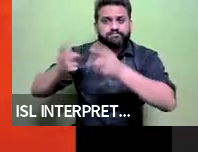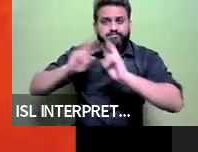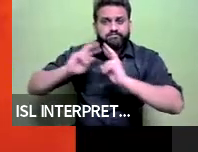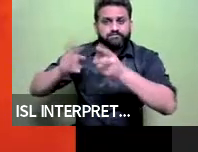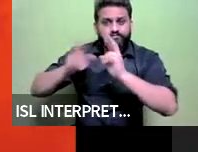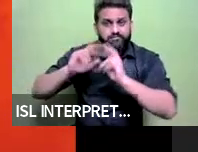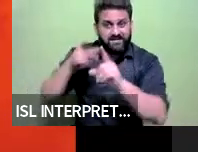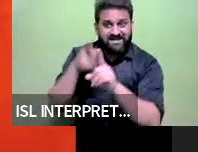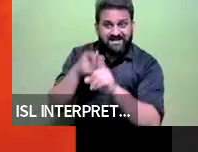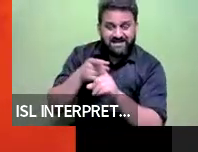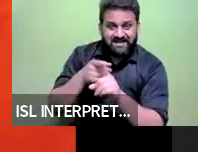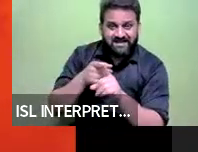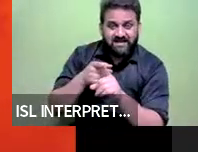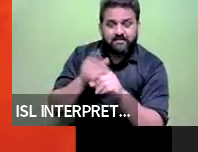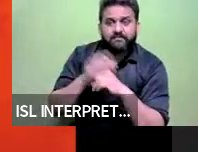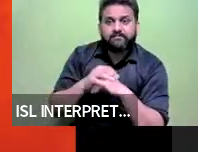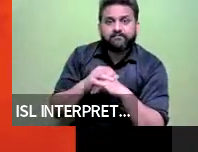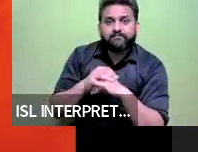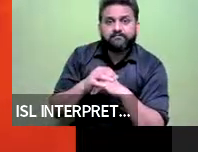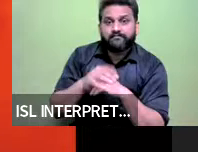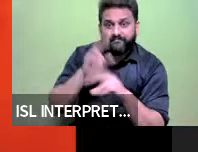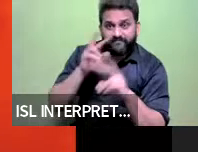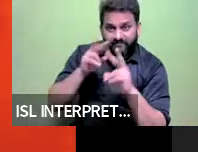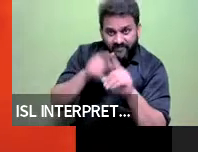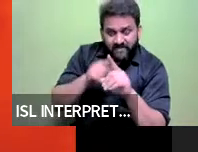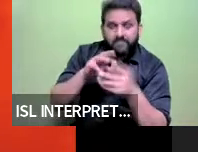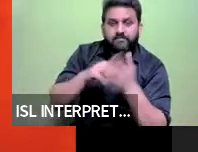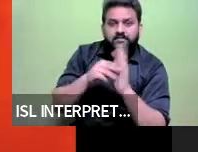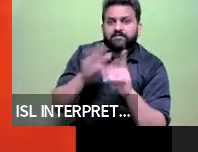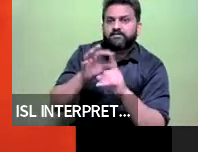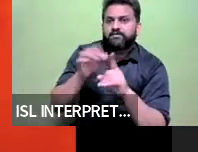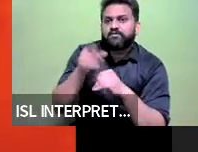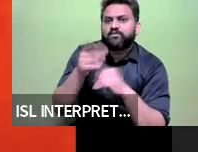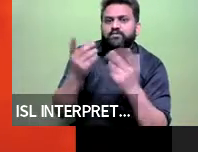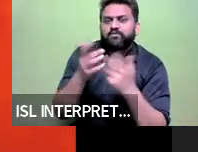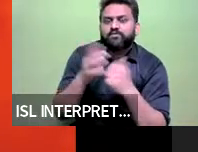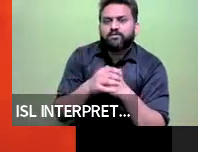Okay. In that case, what you can do is that